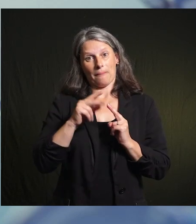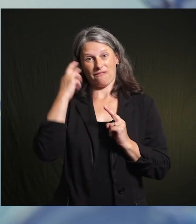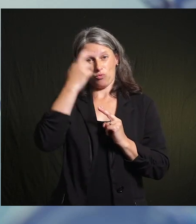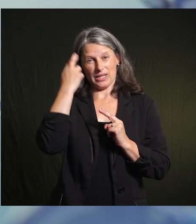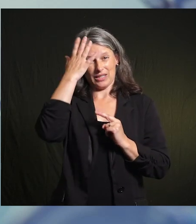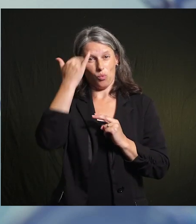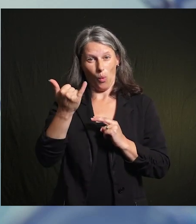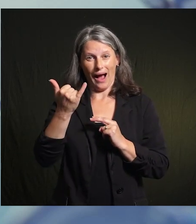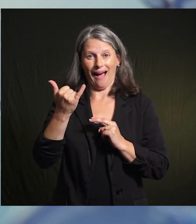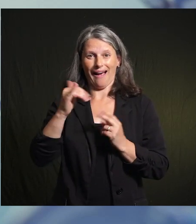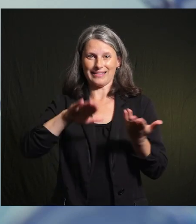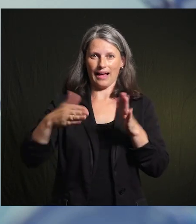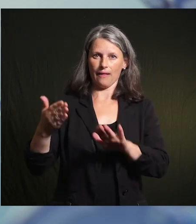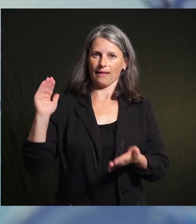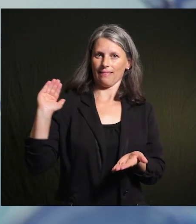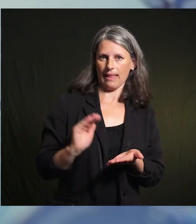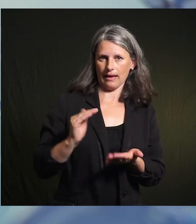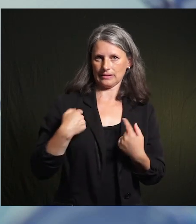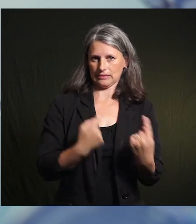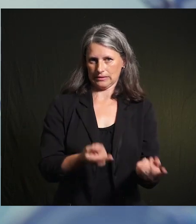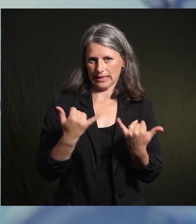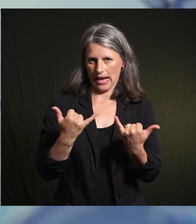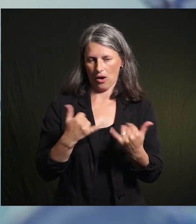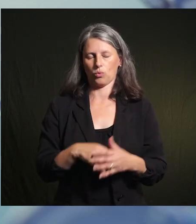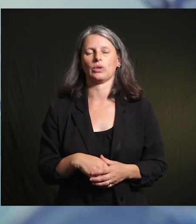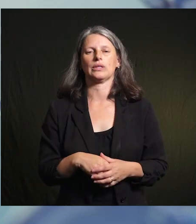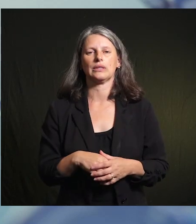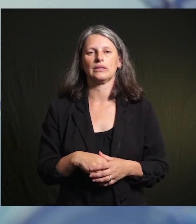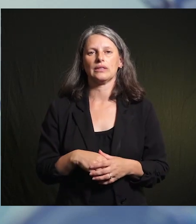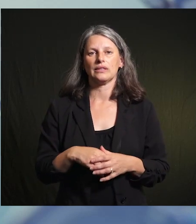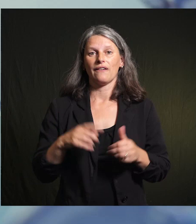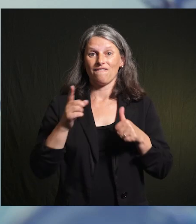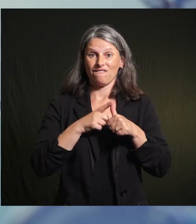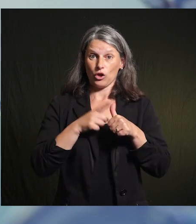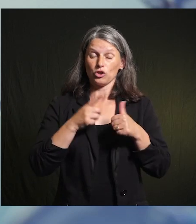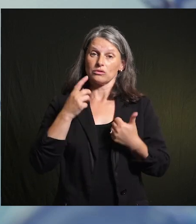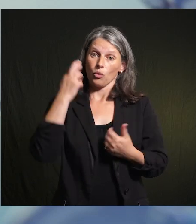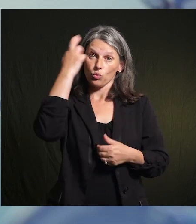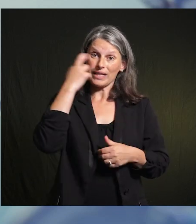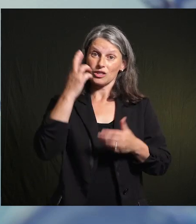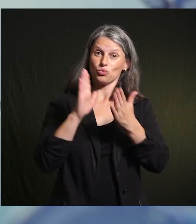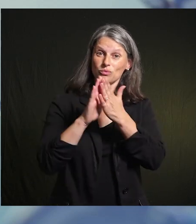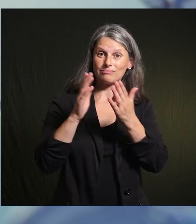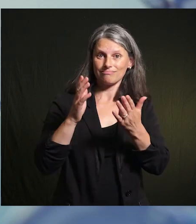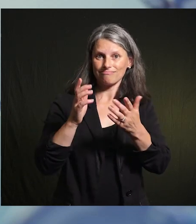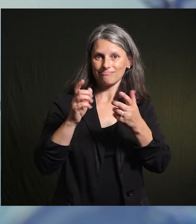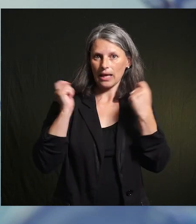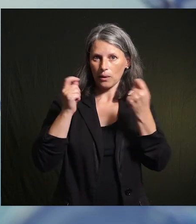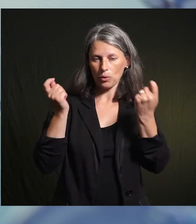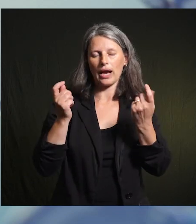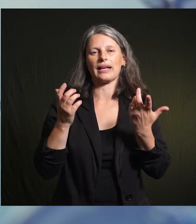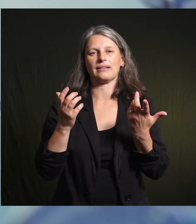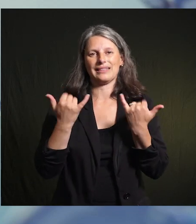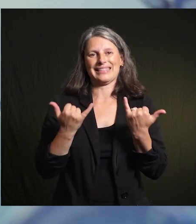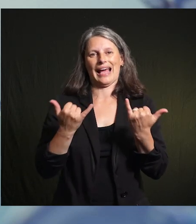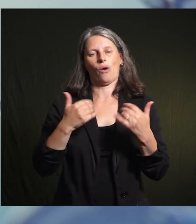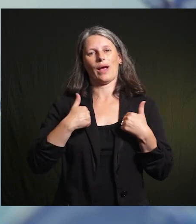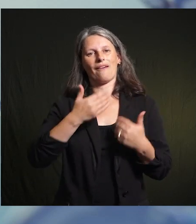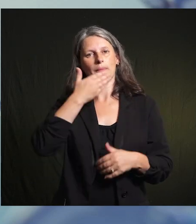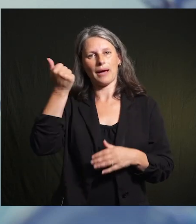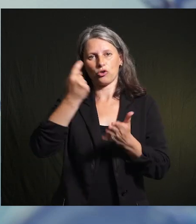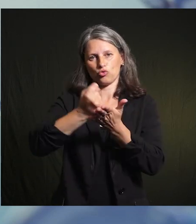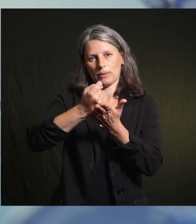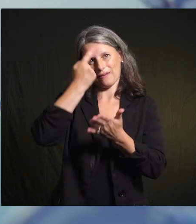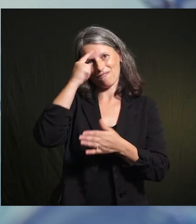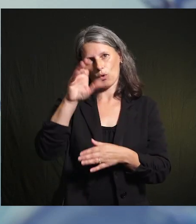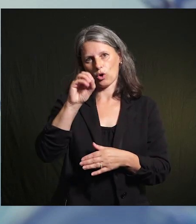for this lower death rate that we're seeing right now. Number one is a reason to celebrate, and it's the fact that we now have better treatment